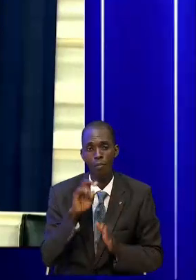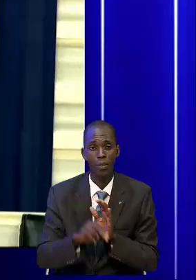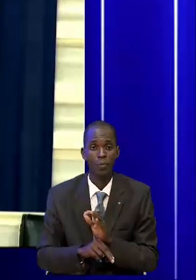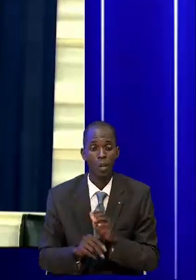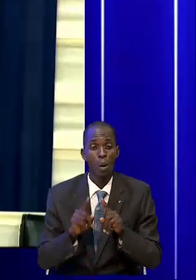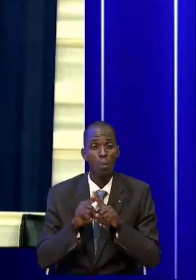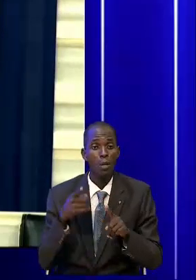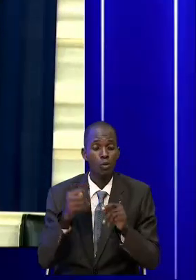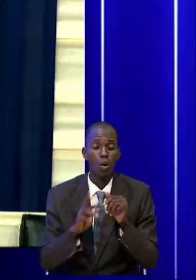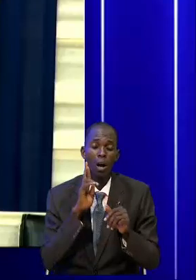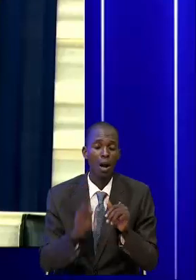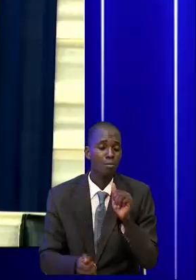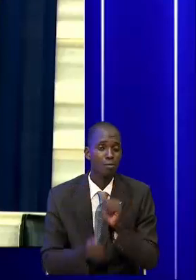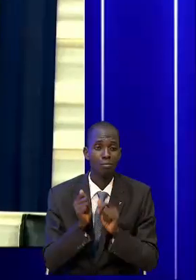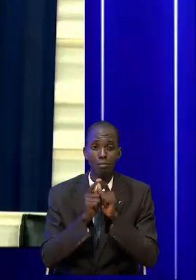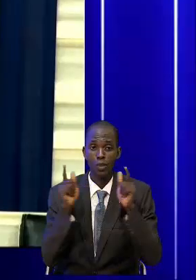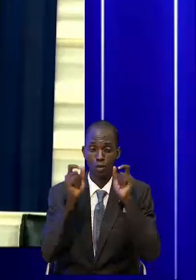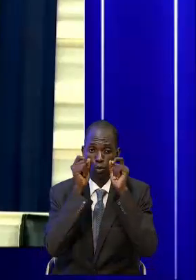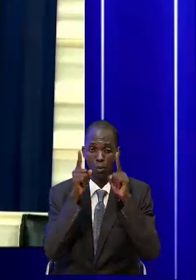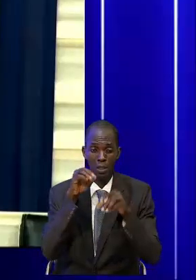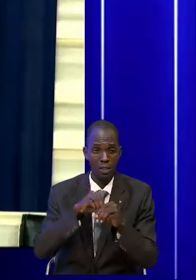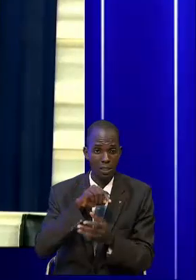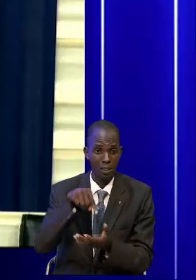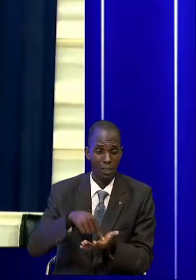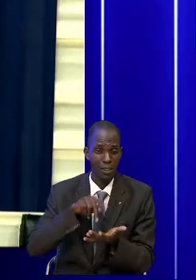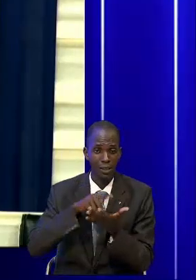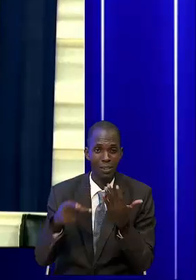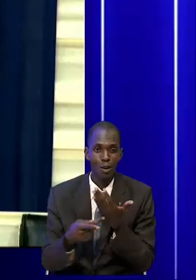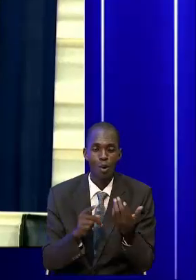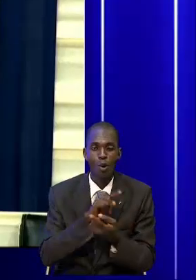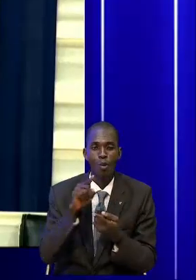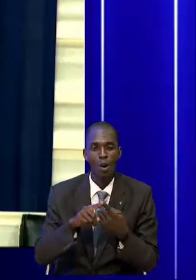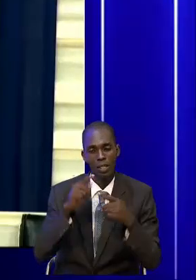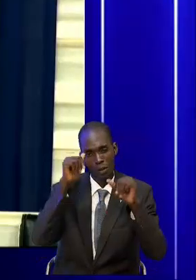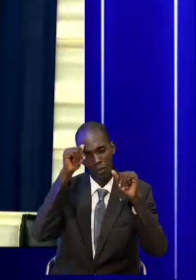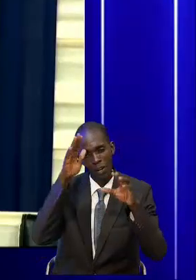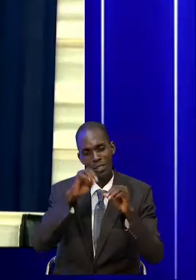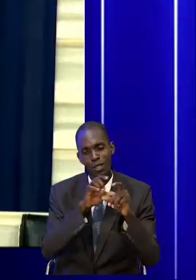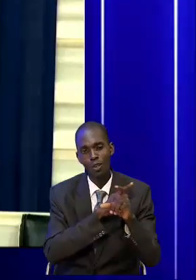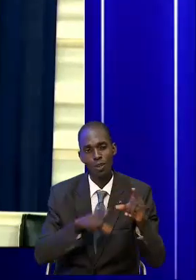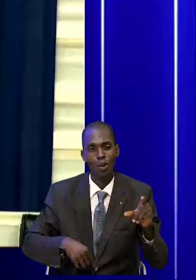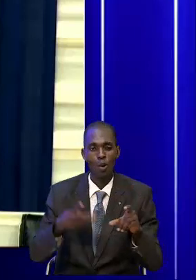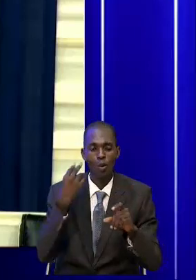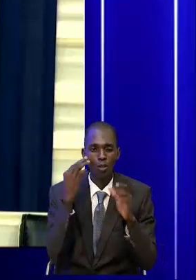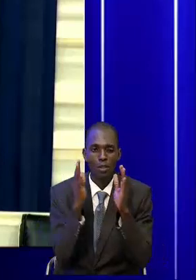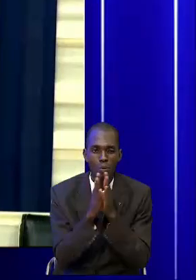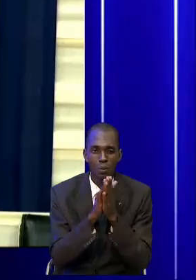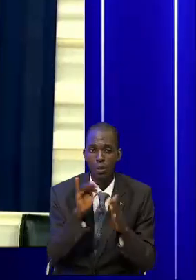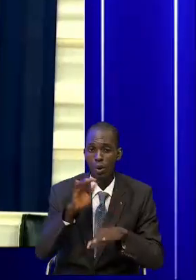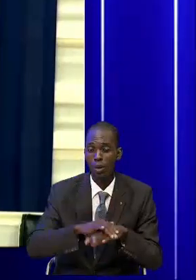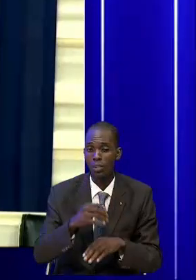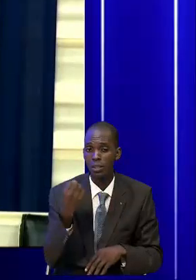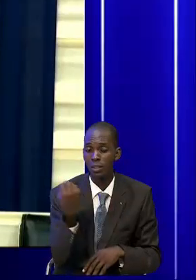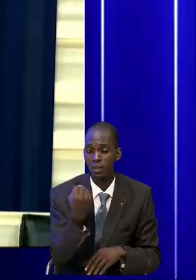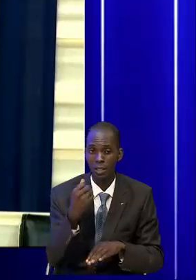relief from that fire that is burning in my body. But to my greatest surprise, in this crusade,